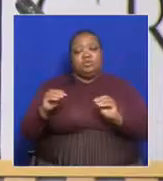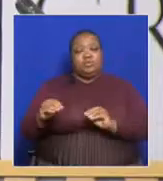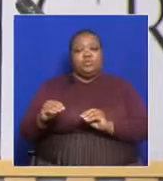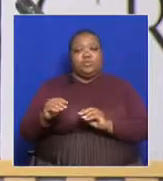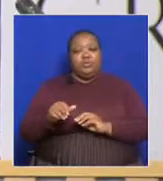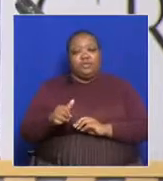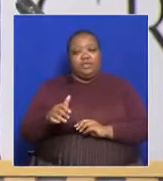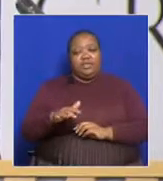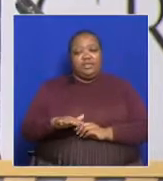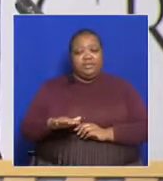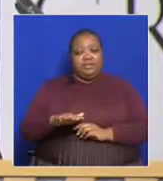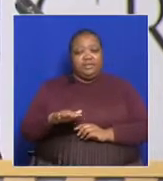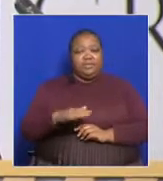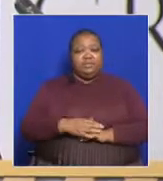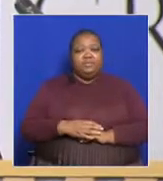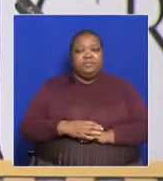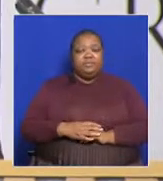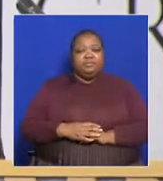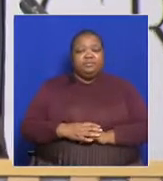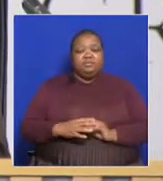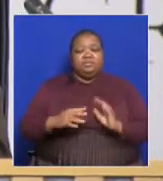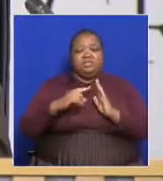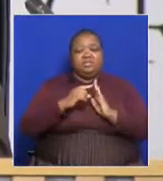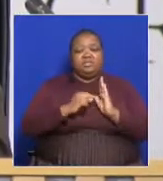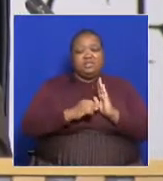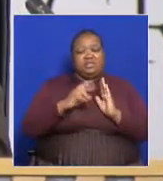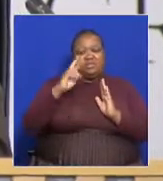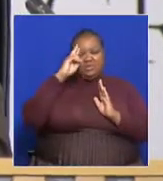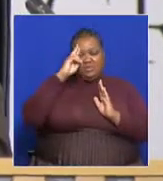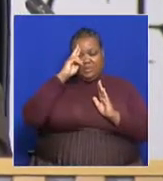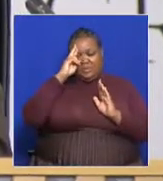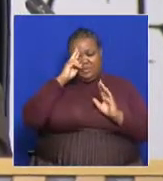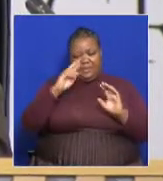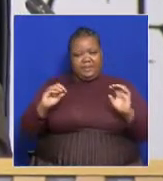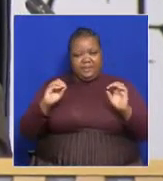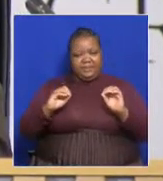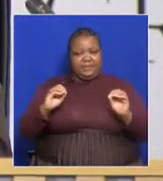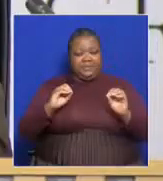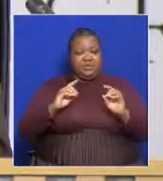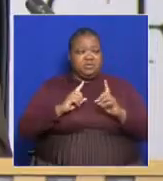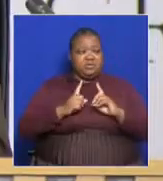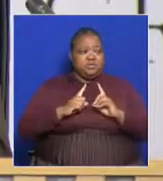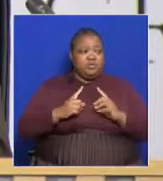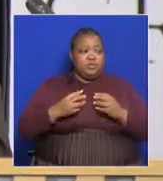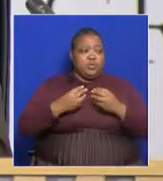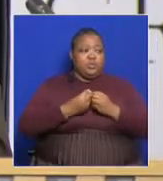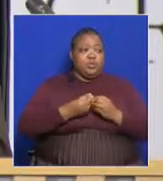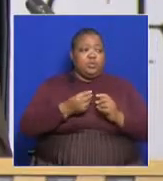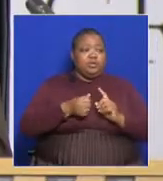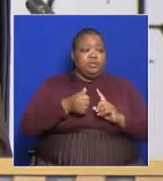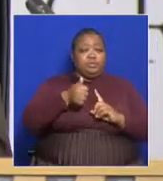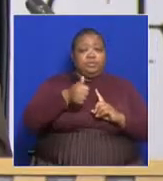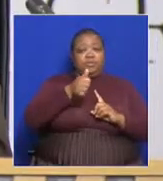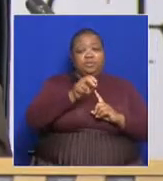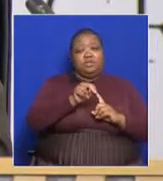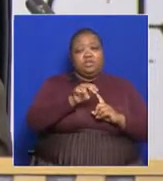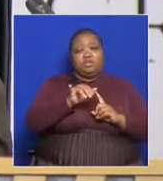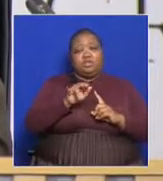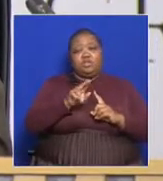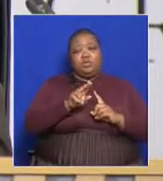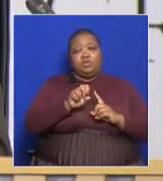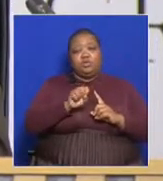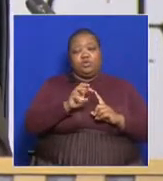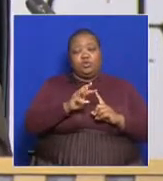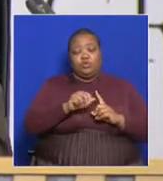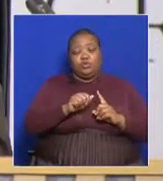at this date, I can't recall offhand whether my engagements were with Brigadier Nyuswa was when the member was transferred or prior.